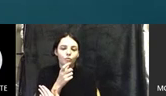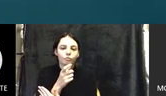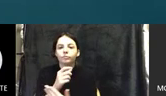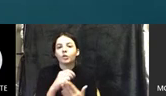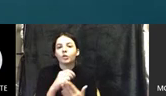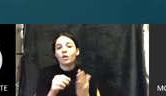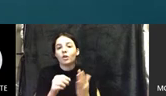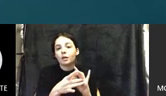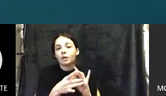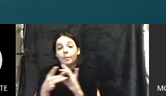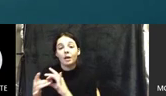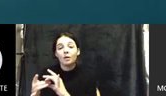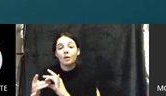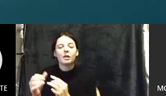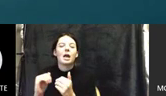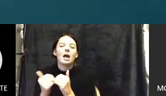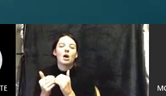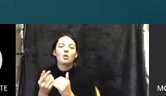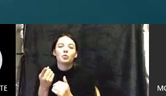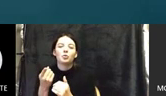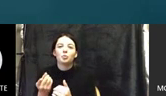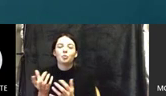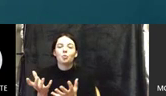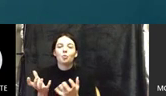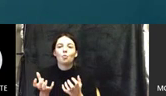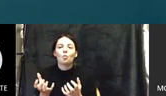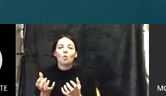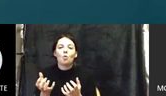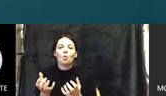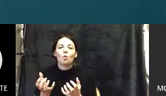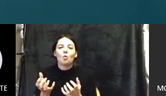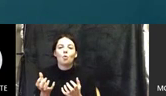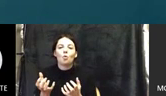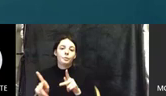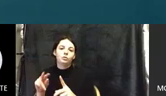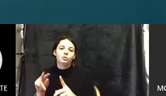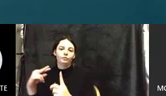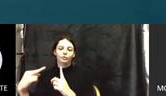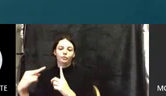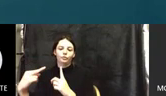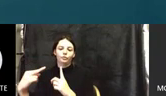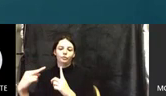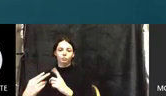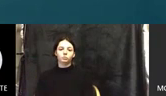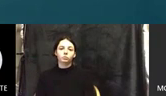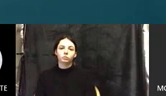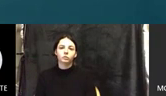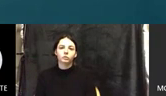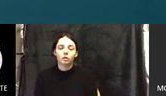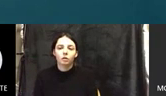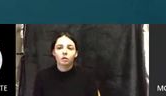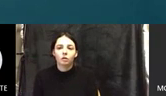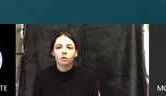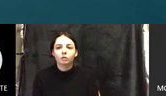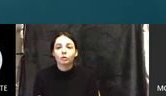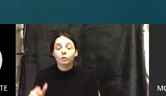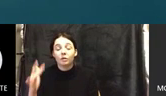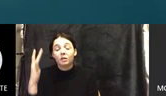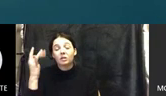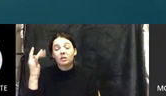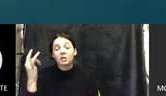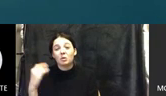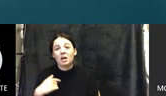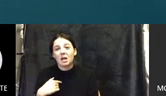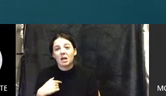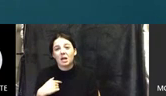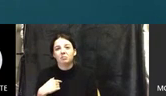topics, I want people to understand what's going on within the people. So this is why I combine the stories of the people I meet to just give them the